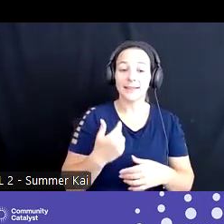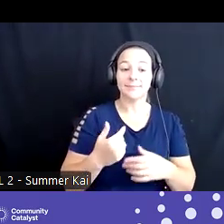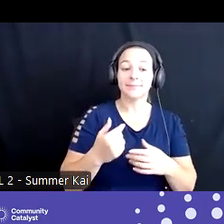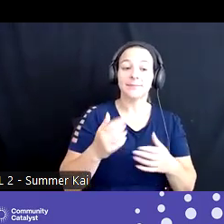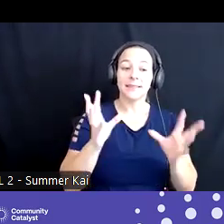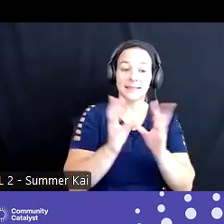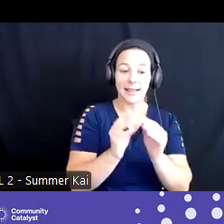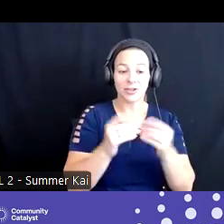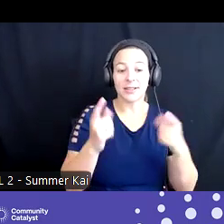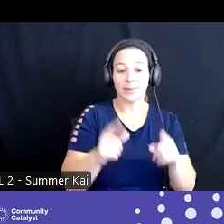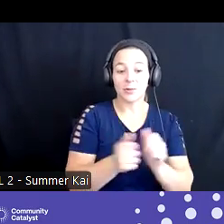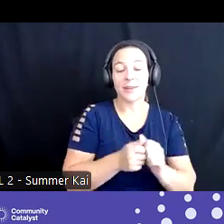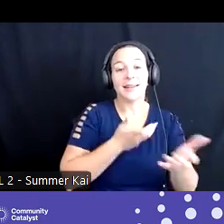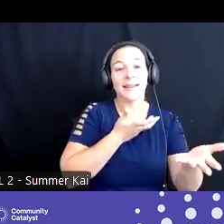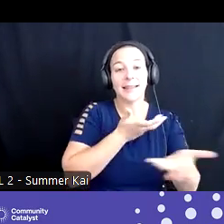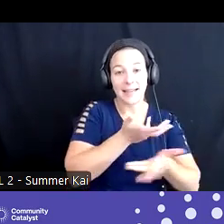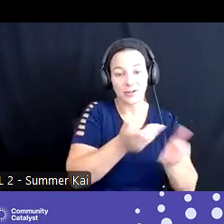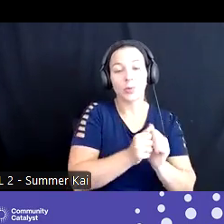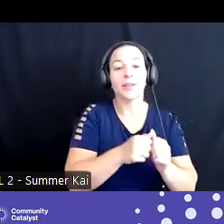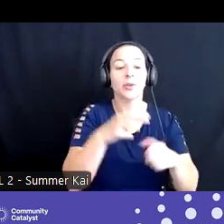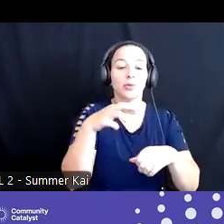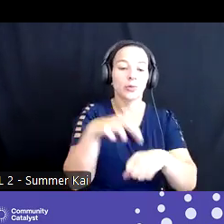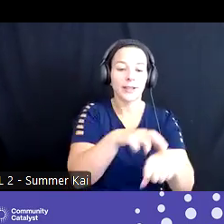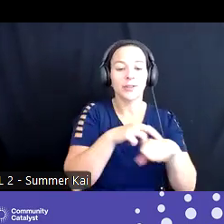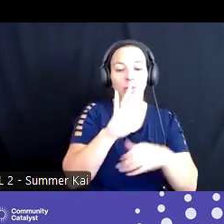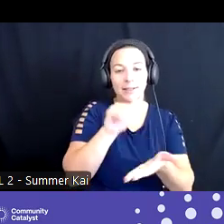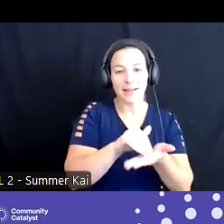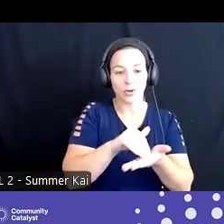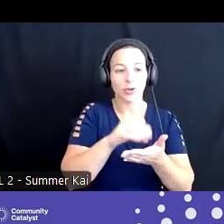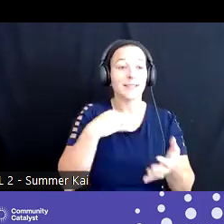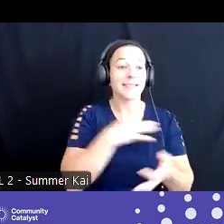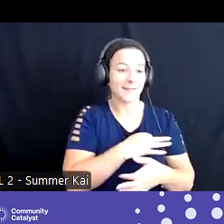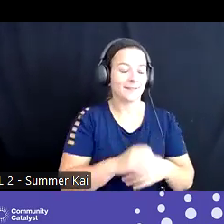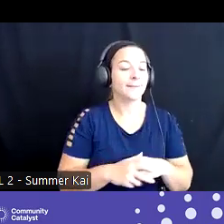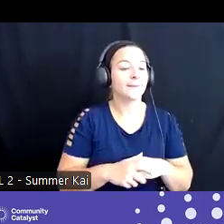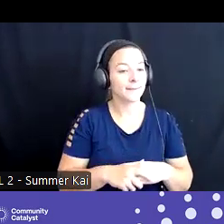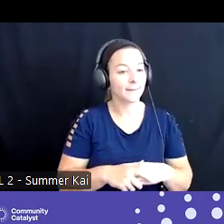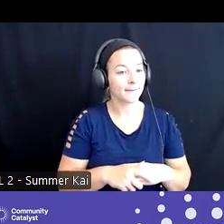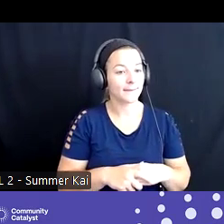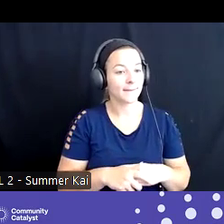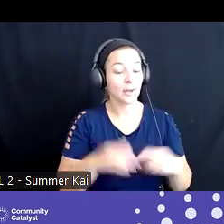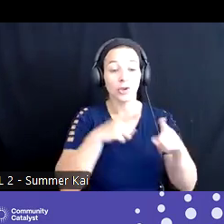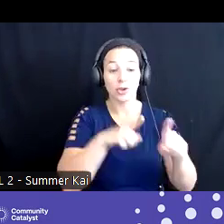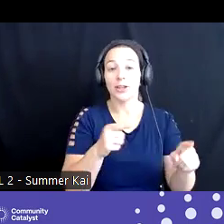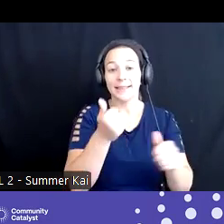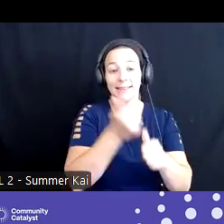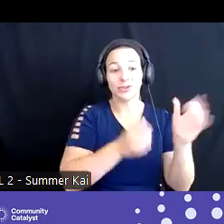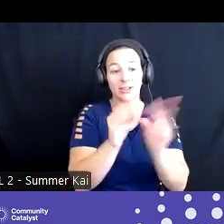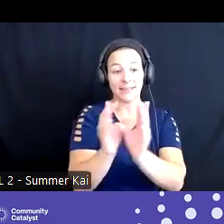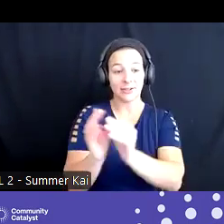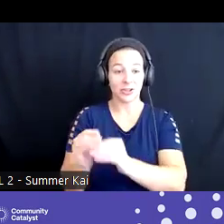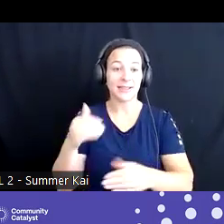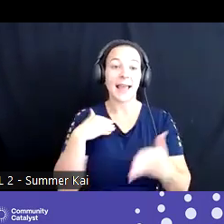Caregiver Resource Center staff. Next slide. During these sessions, we had